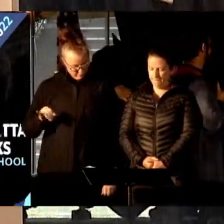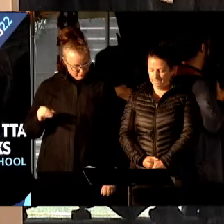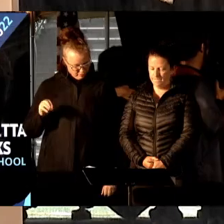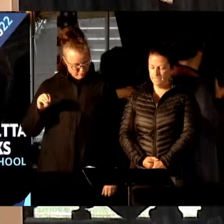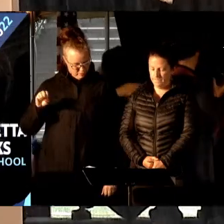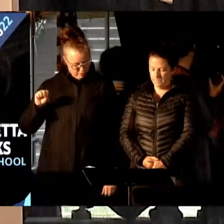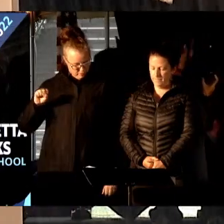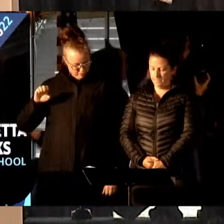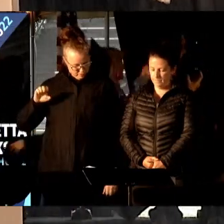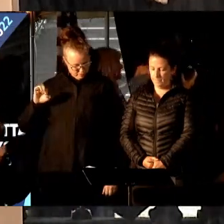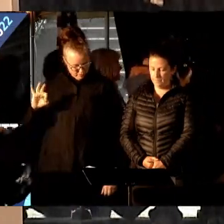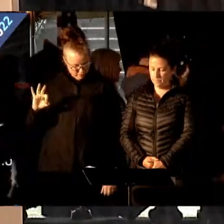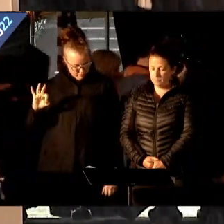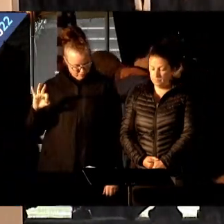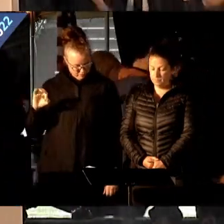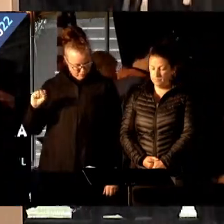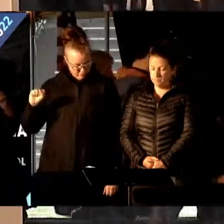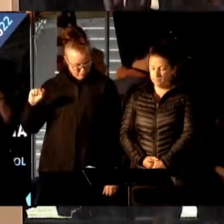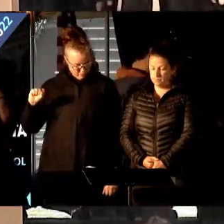Joseph Schwarzai.